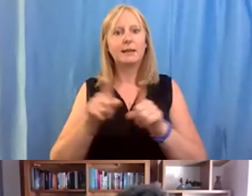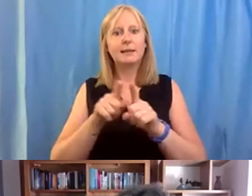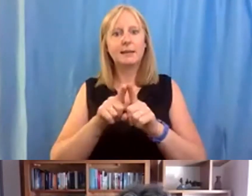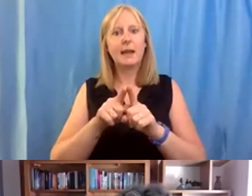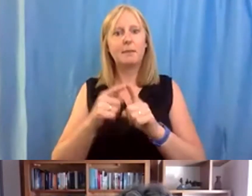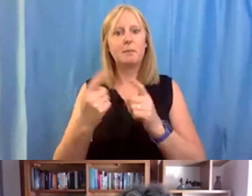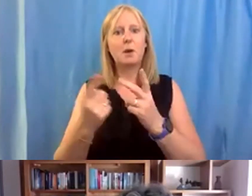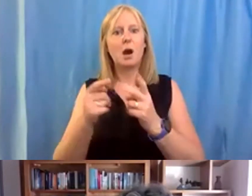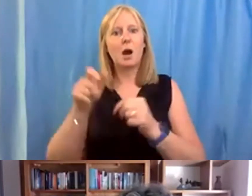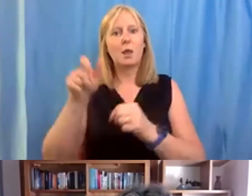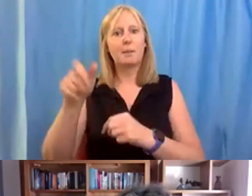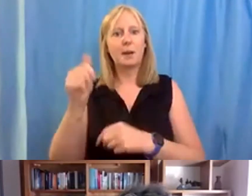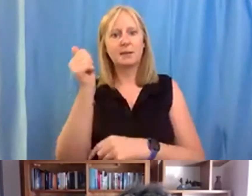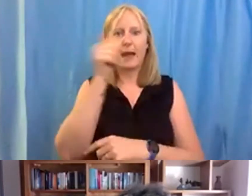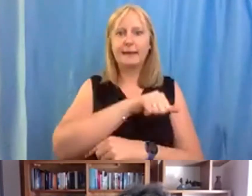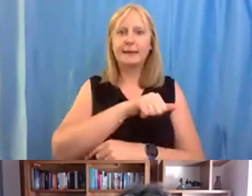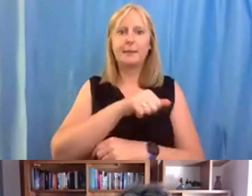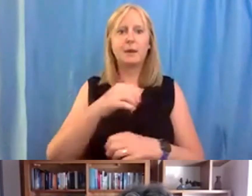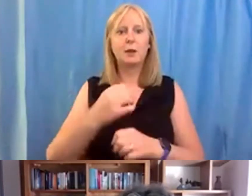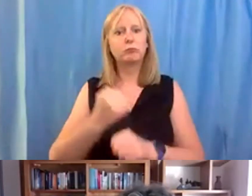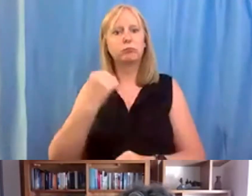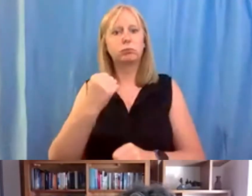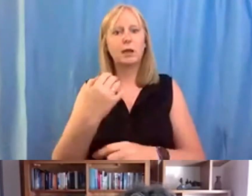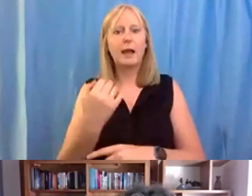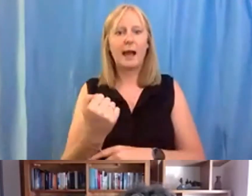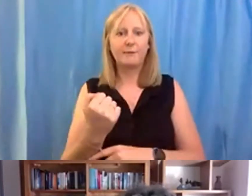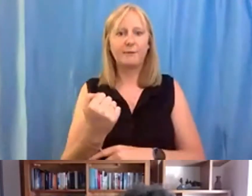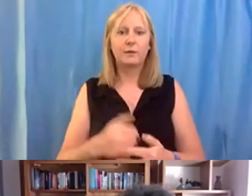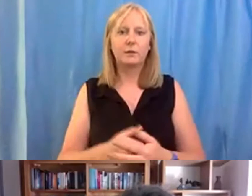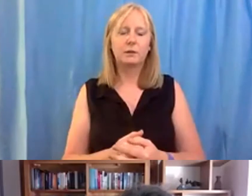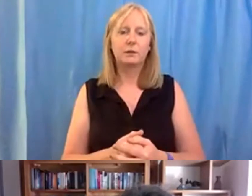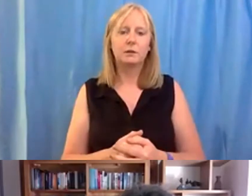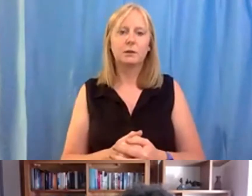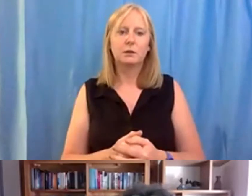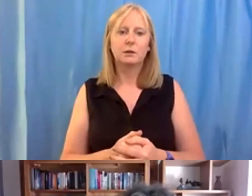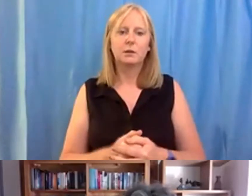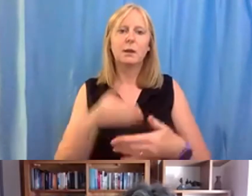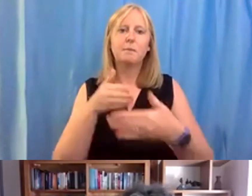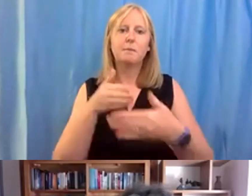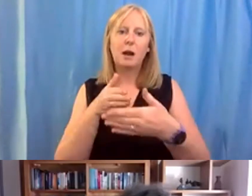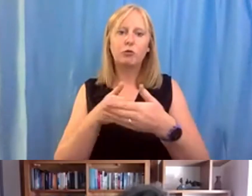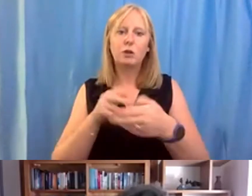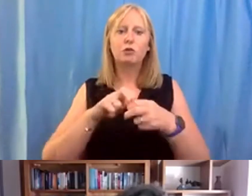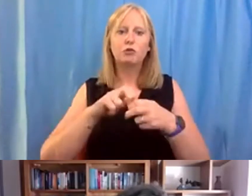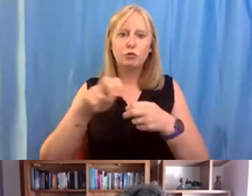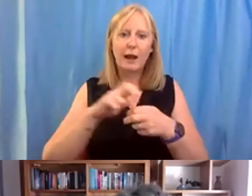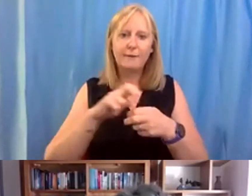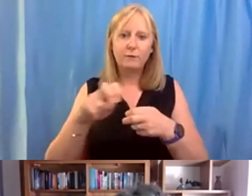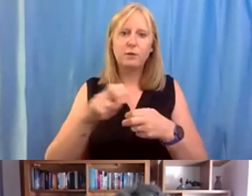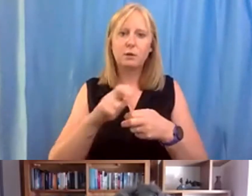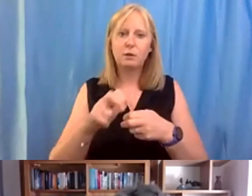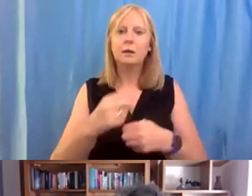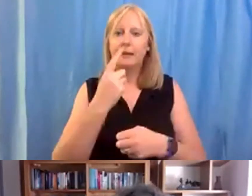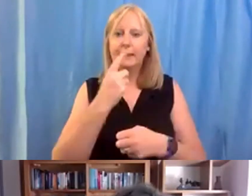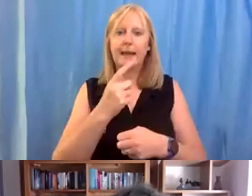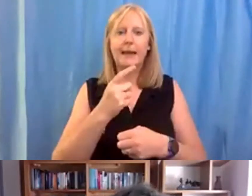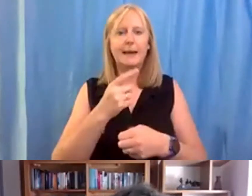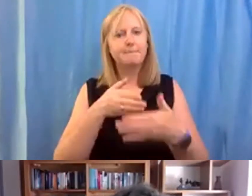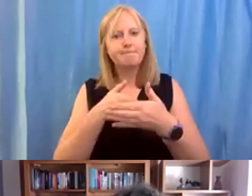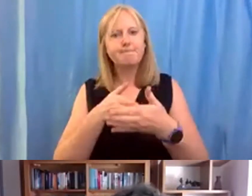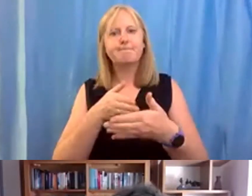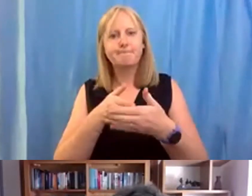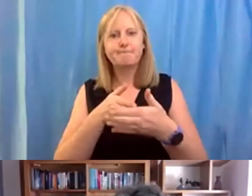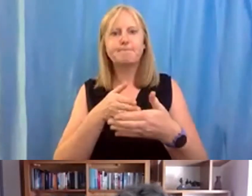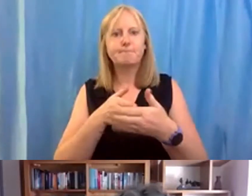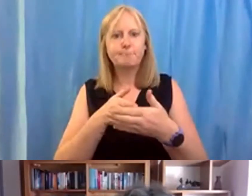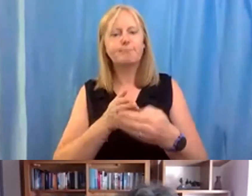qualification. We talked about some of the perceived barriers around travel and how that can create barriers for people